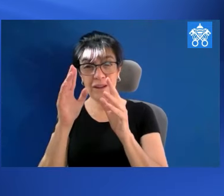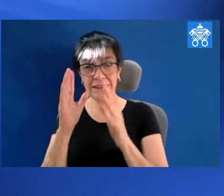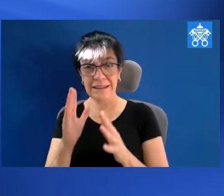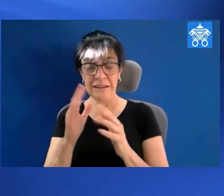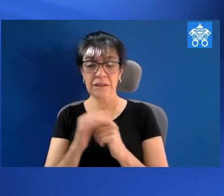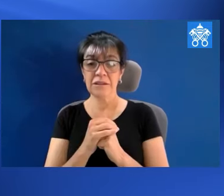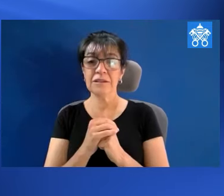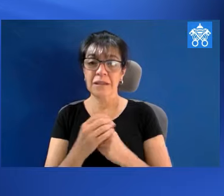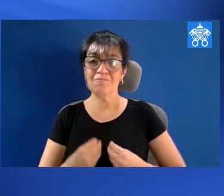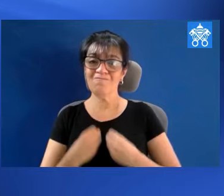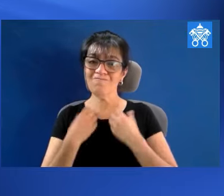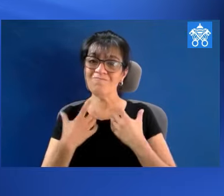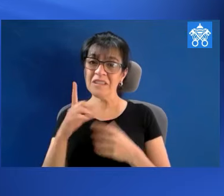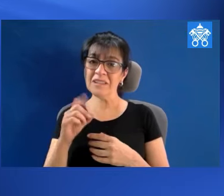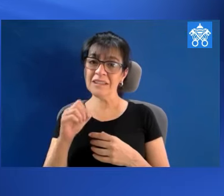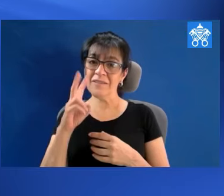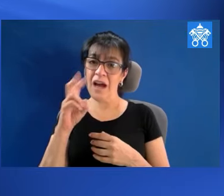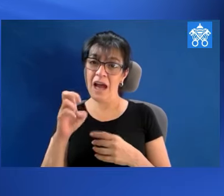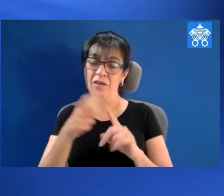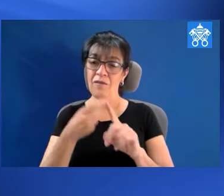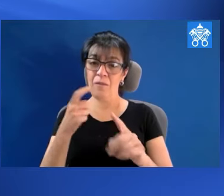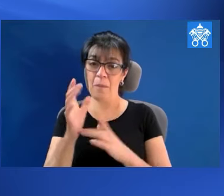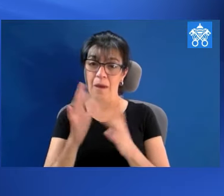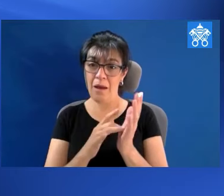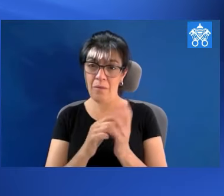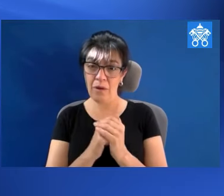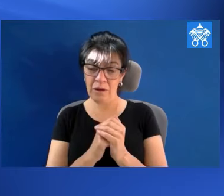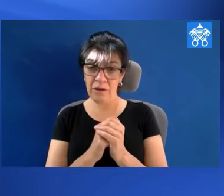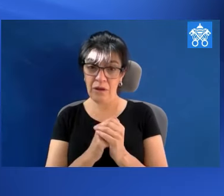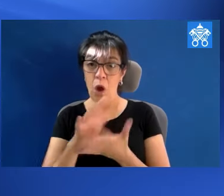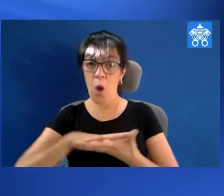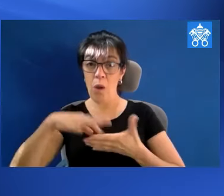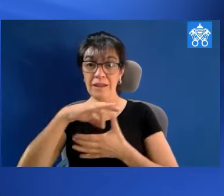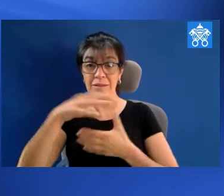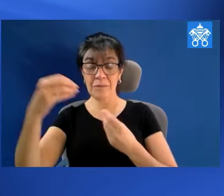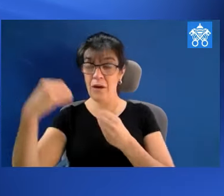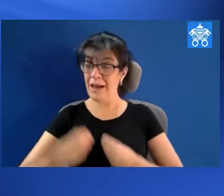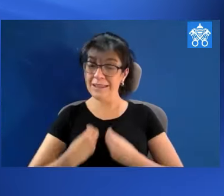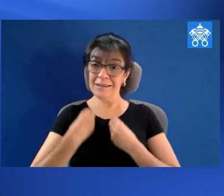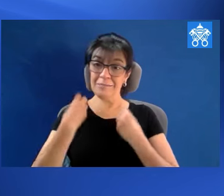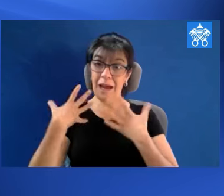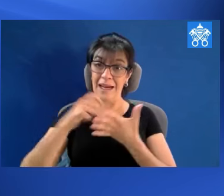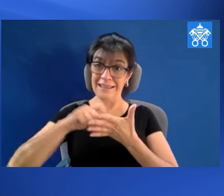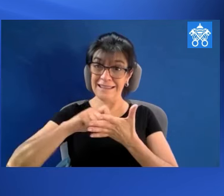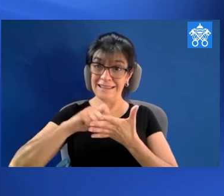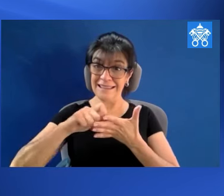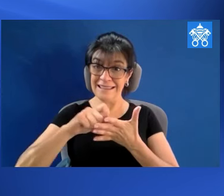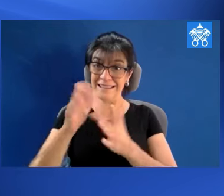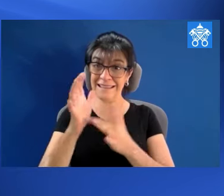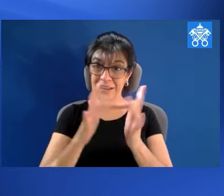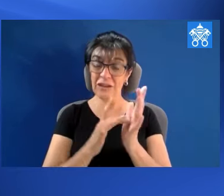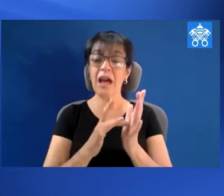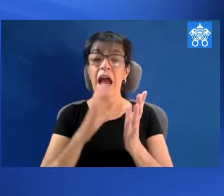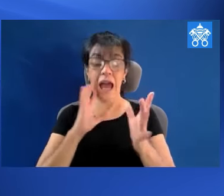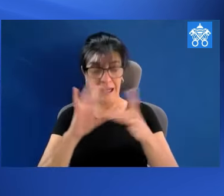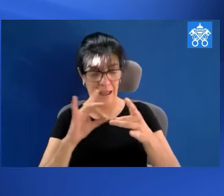the divine inspiration of the Bible. The Holy Spirit, inspired the Scriptures, is also